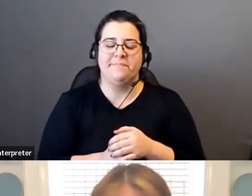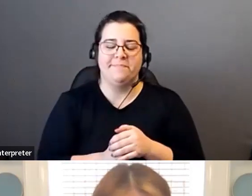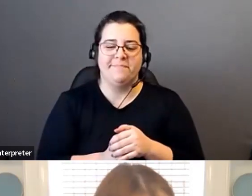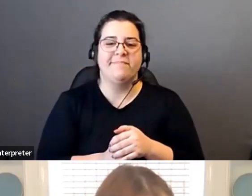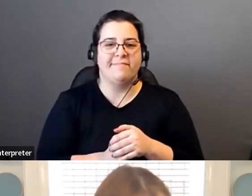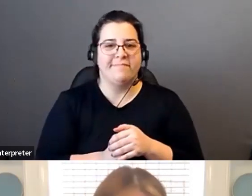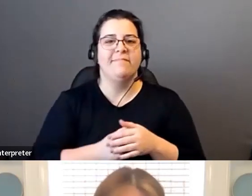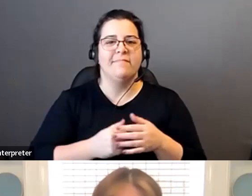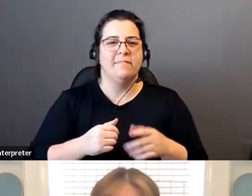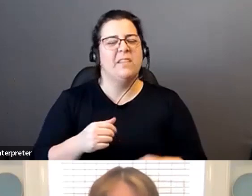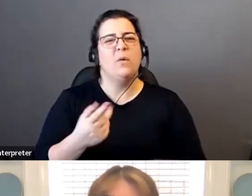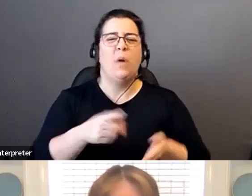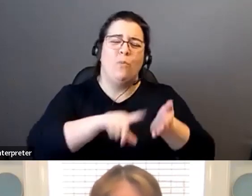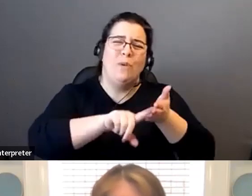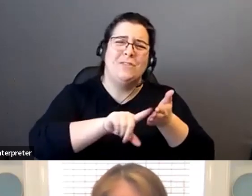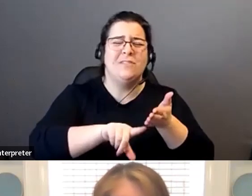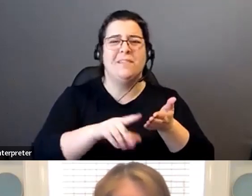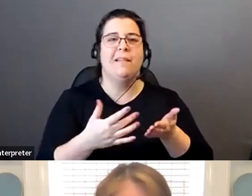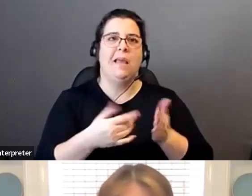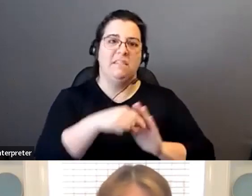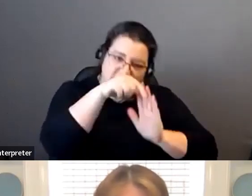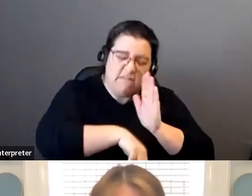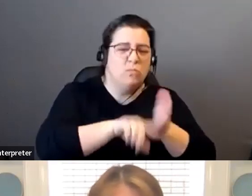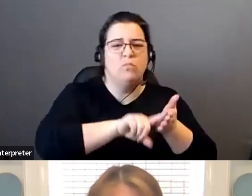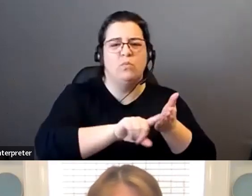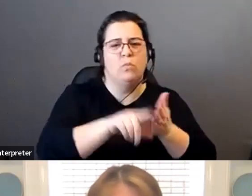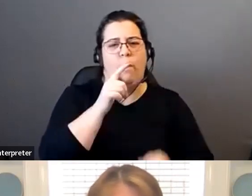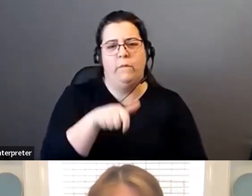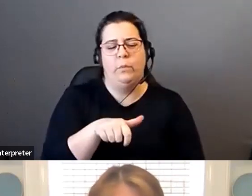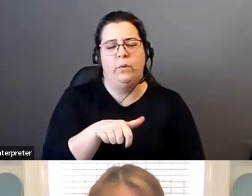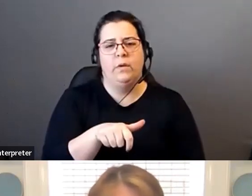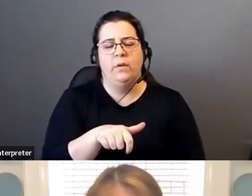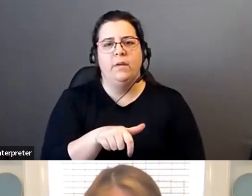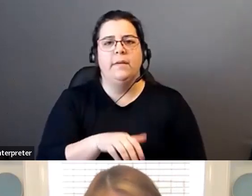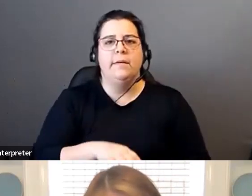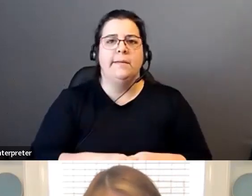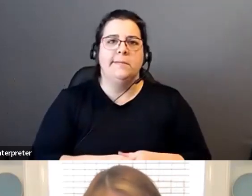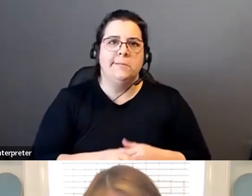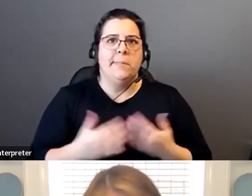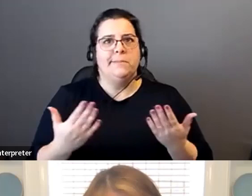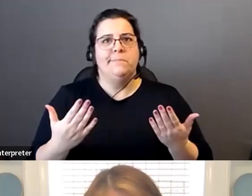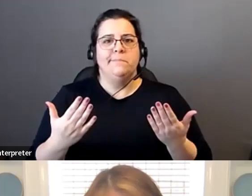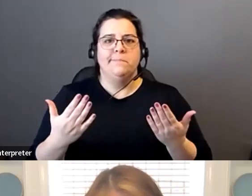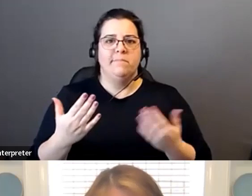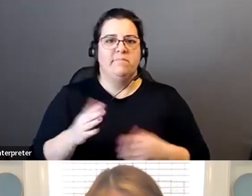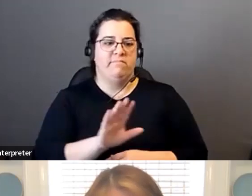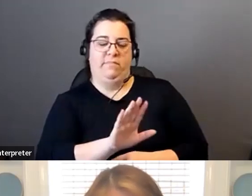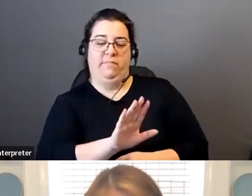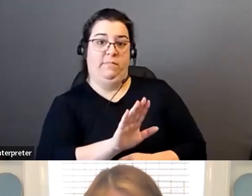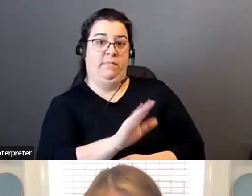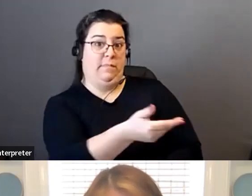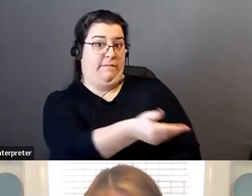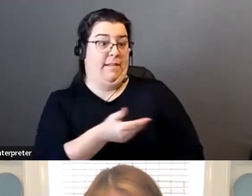Research, and you wouldn't have to really do too much research because they're going to be, find out, what's the recipe, etc. I'd